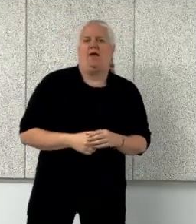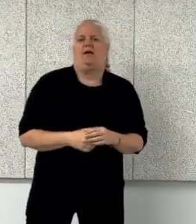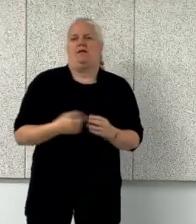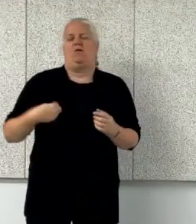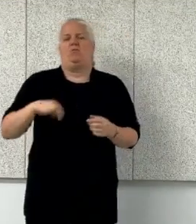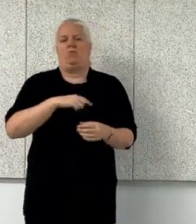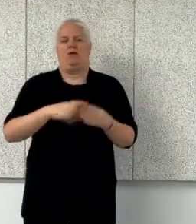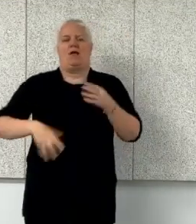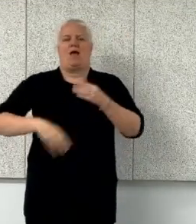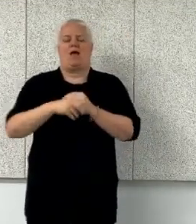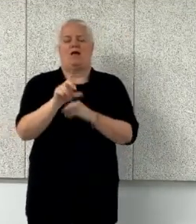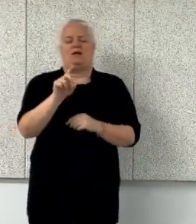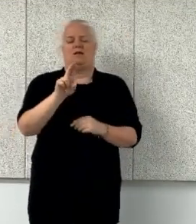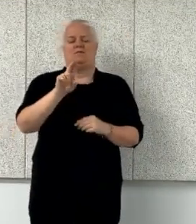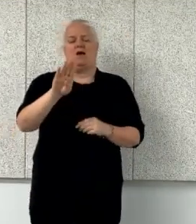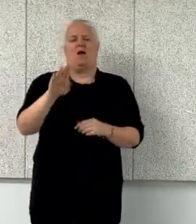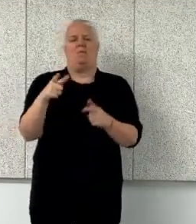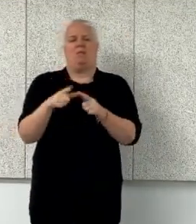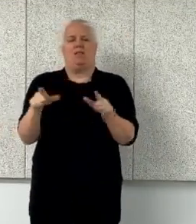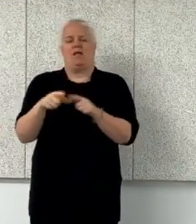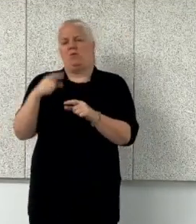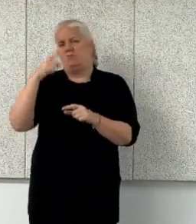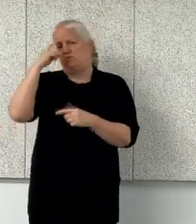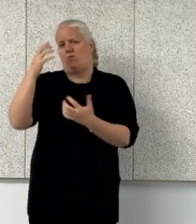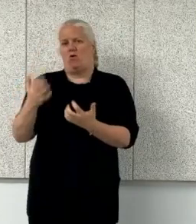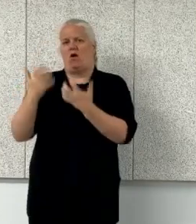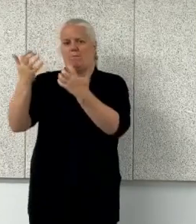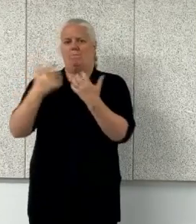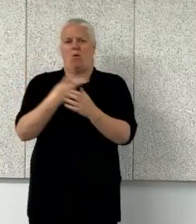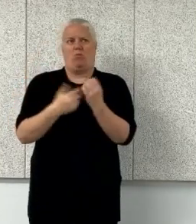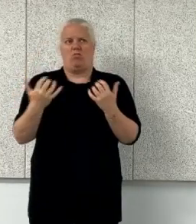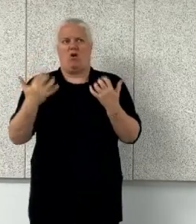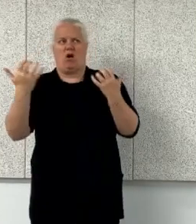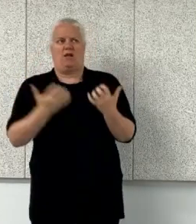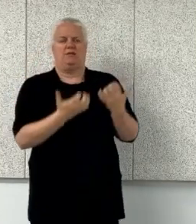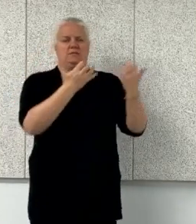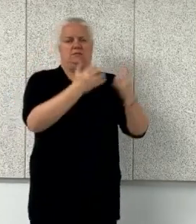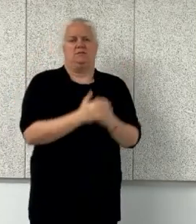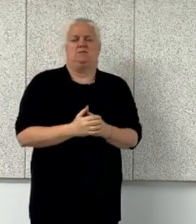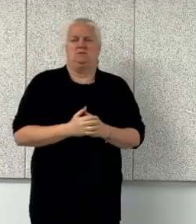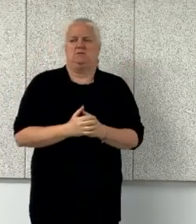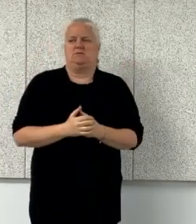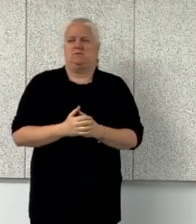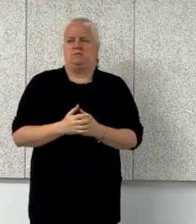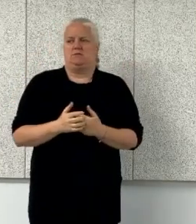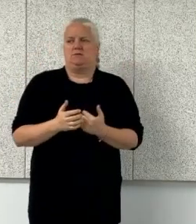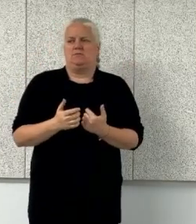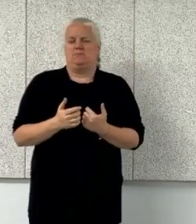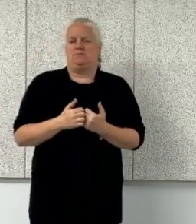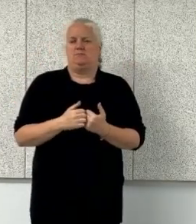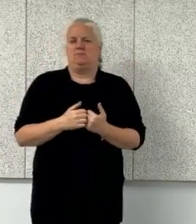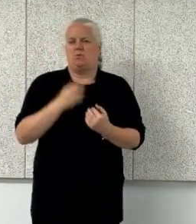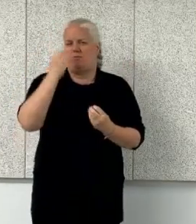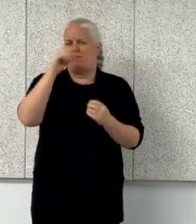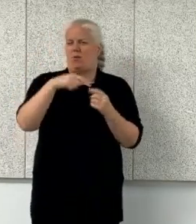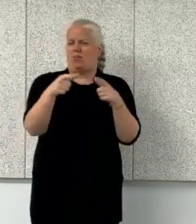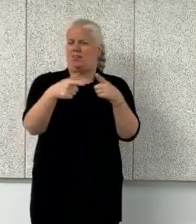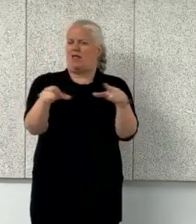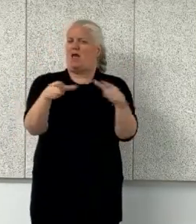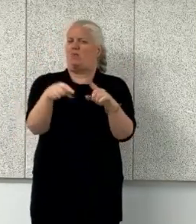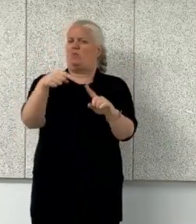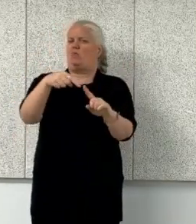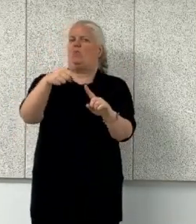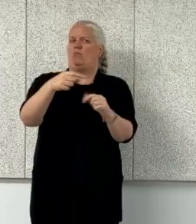or to be one-on-one sort of intimate translators, right? And I think that what I would love to see, particularly in